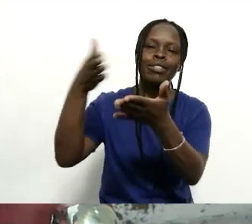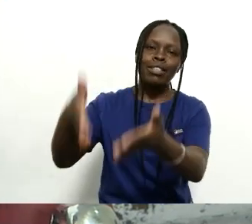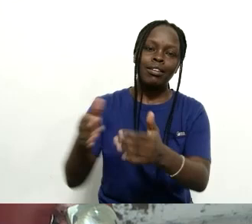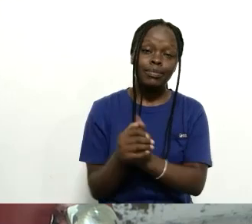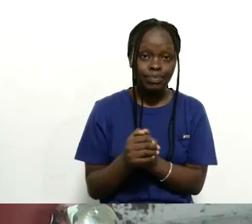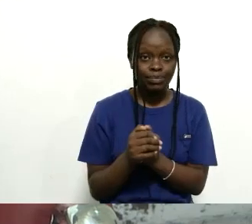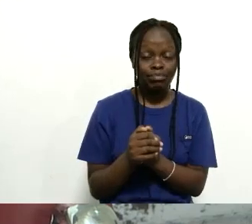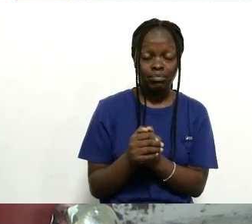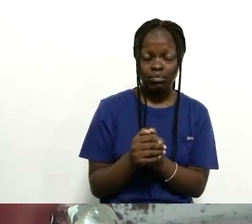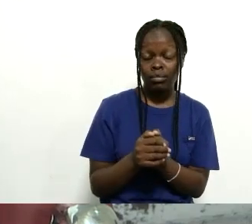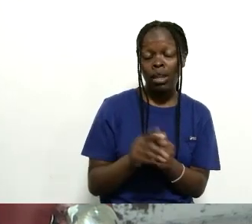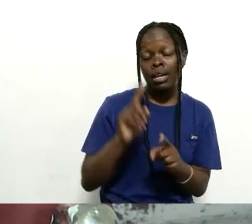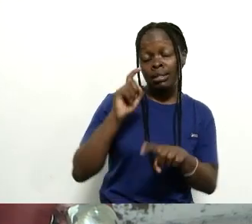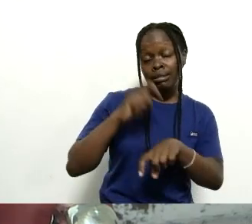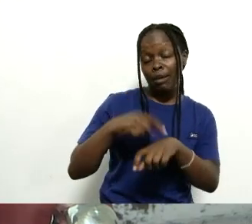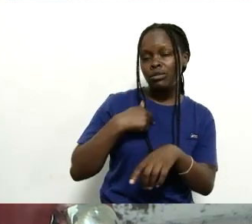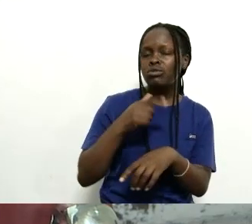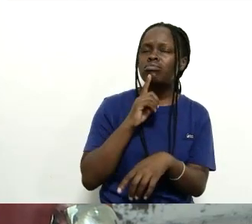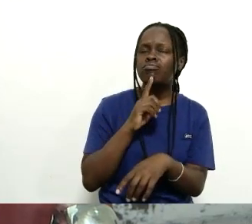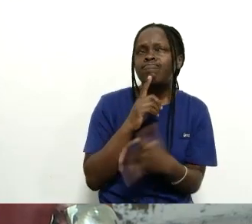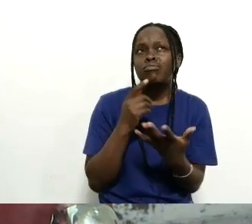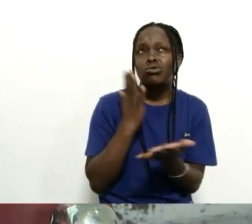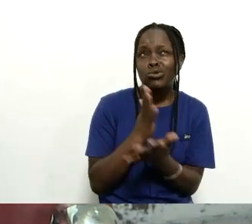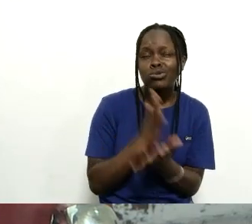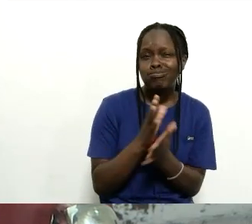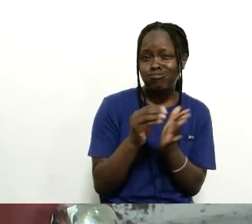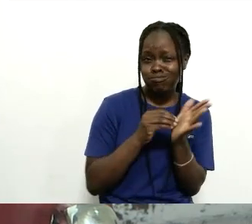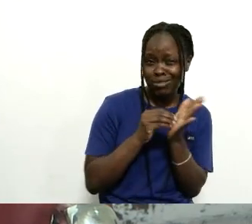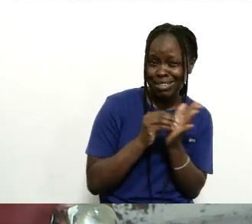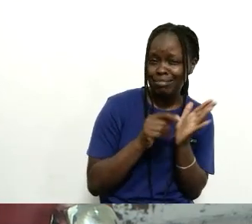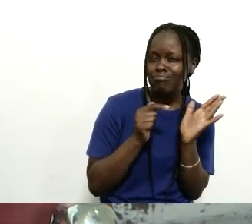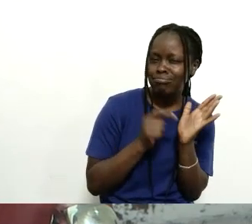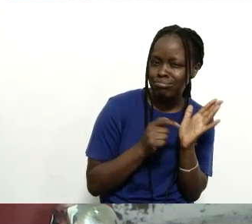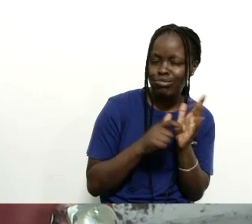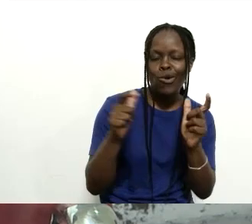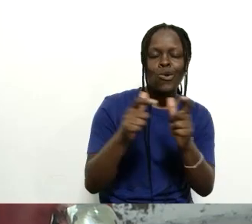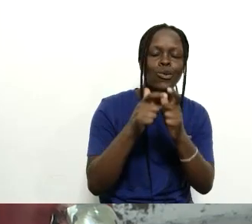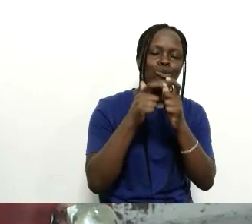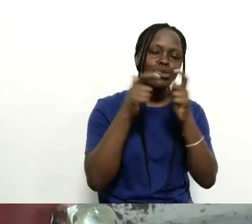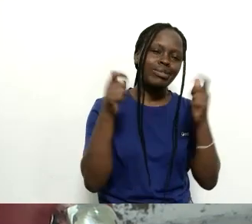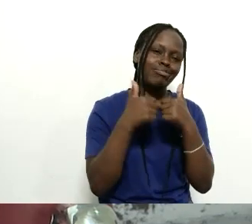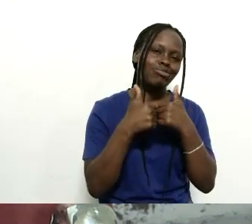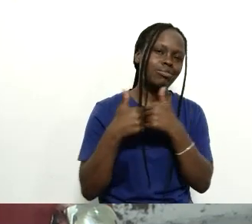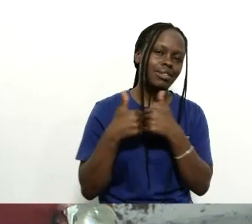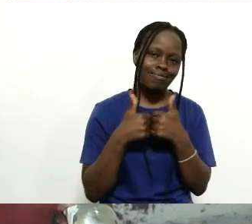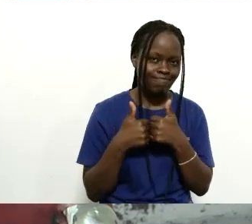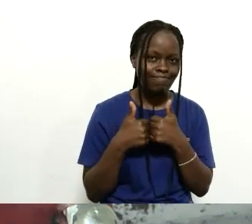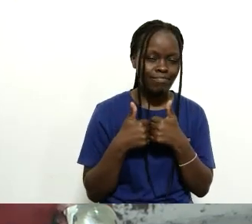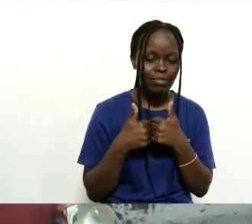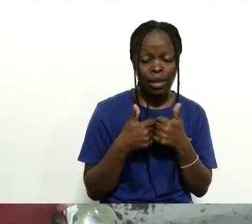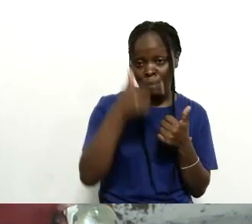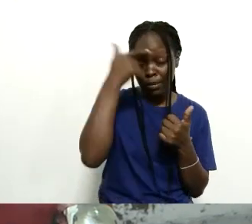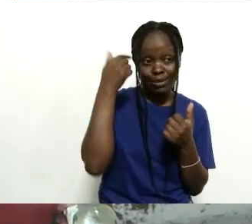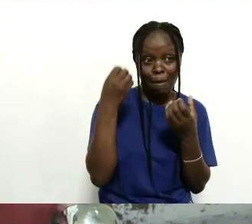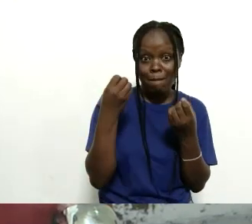that especially through radio because we realize that's the largest way we can reach children, the largest classroom we're going to have in Africa for quite a long